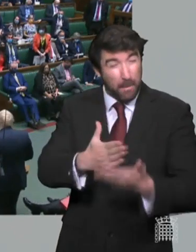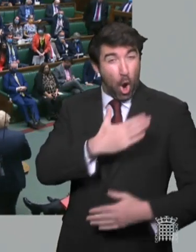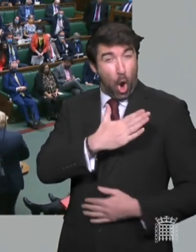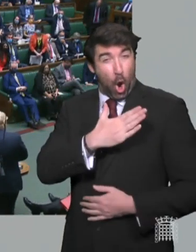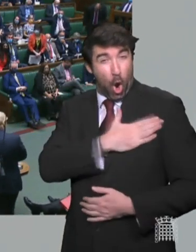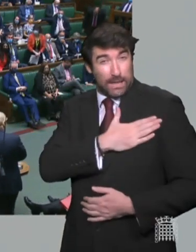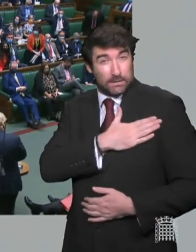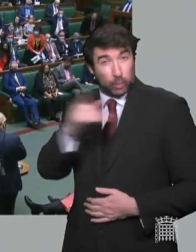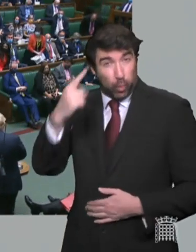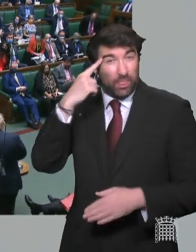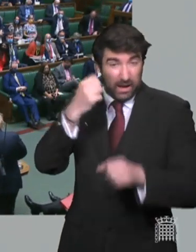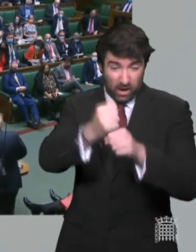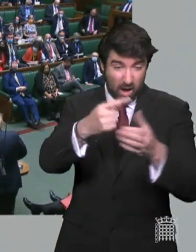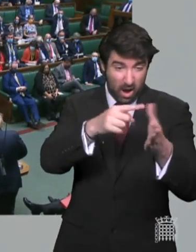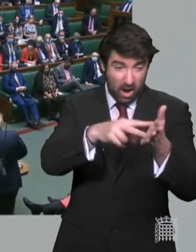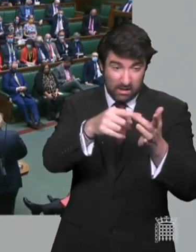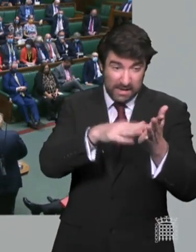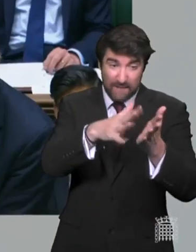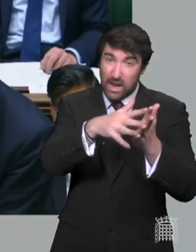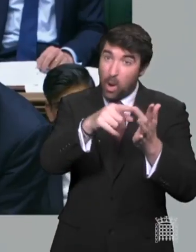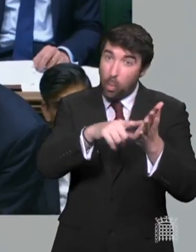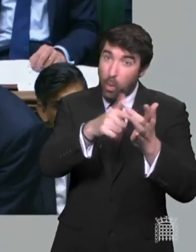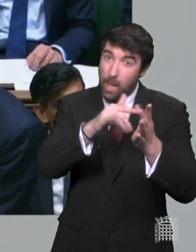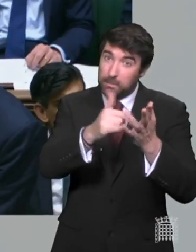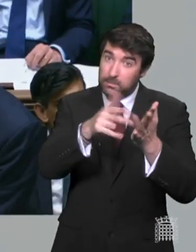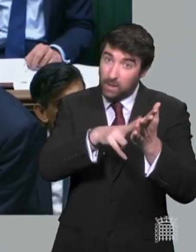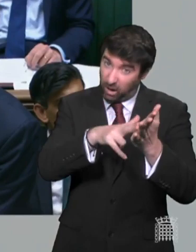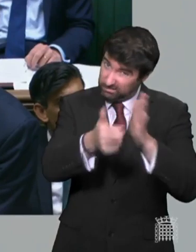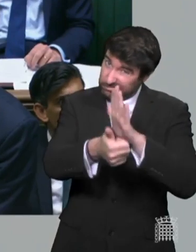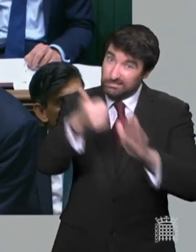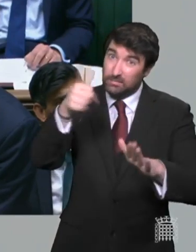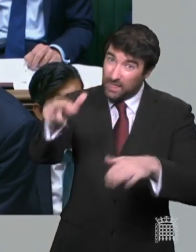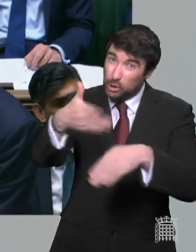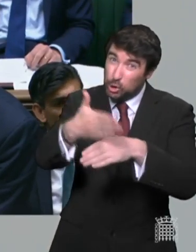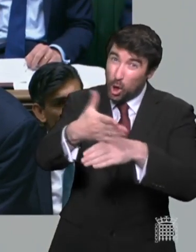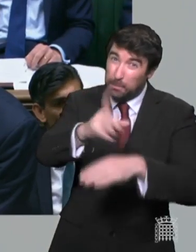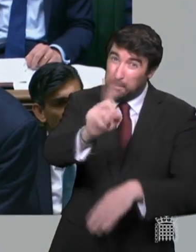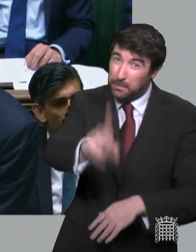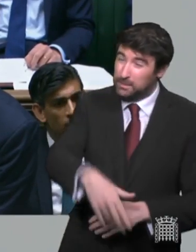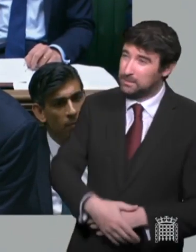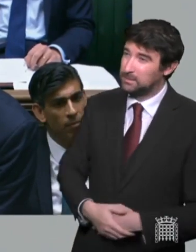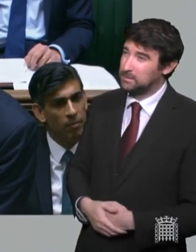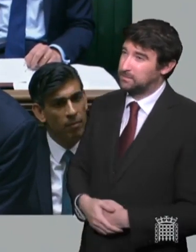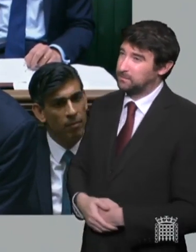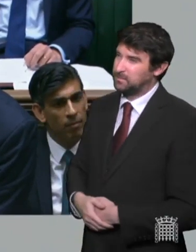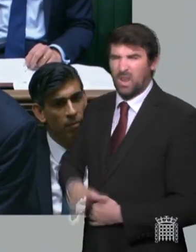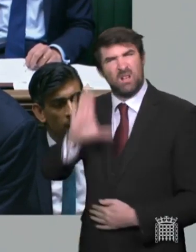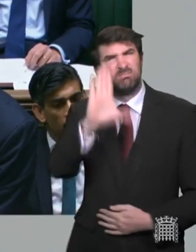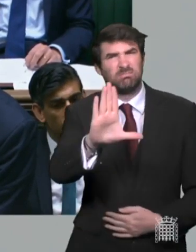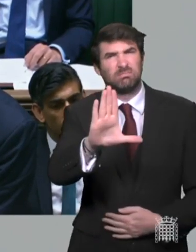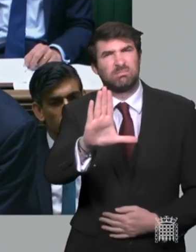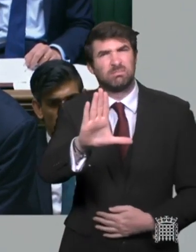Mr. Speaker, I think the whole House will recognise that the Education Secretary has done a heroic job of